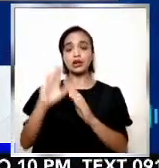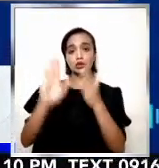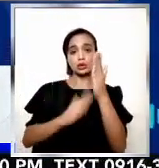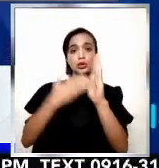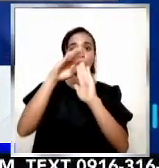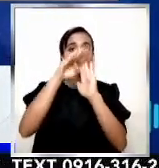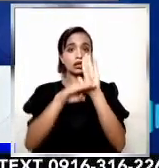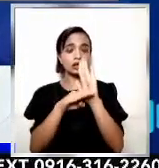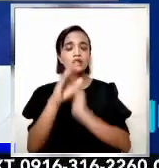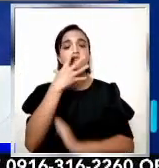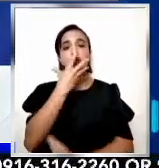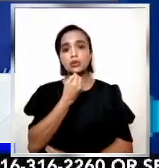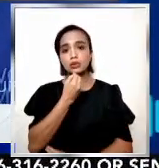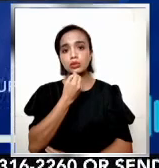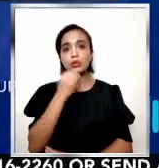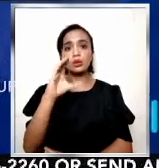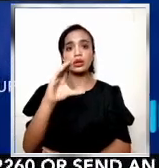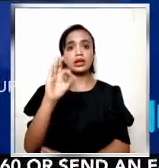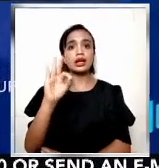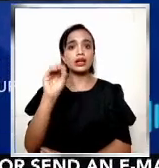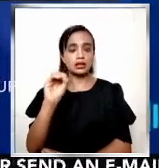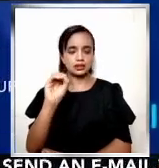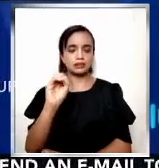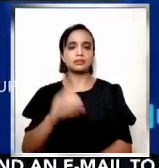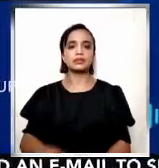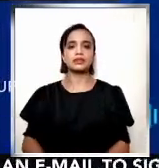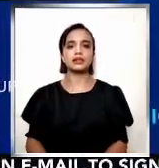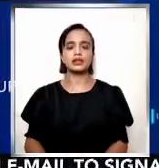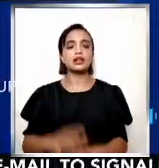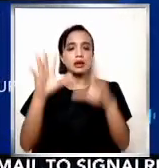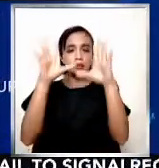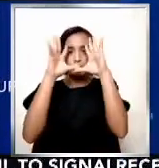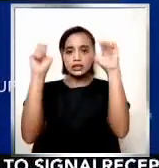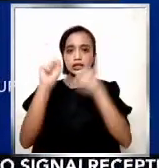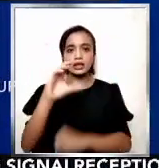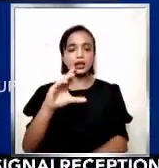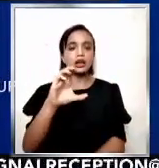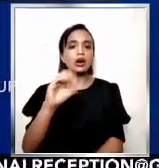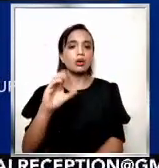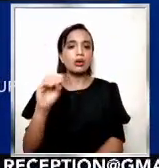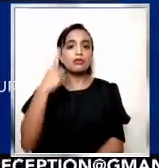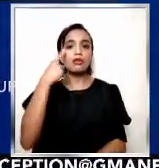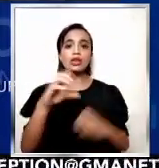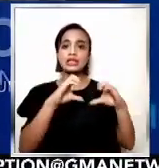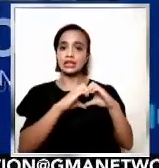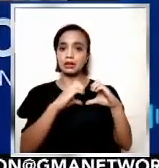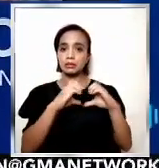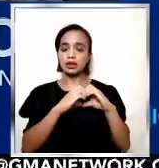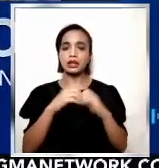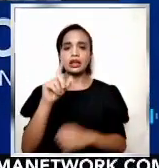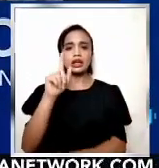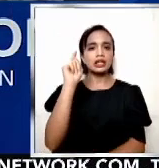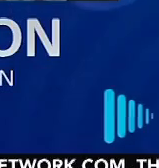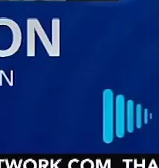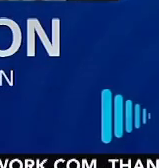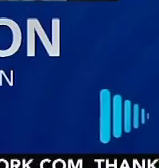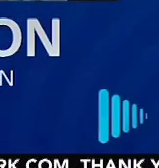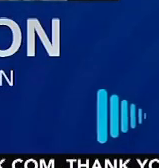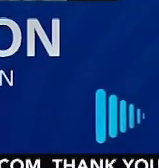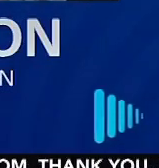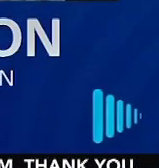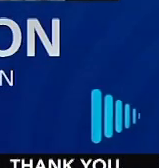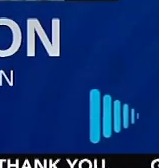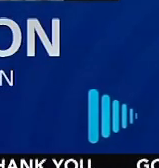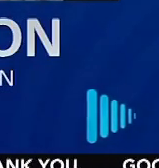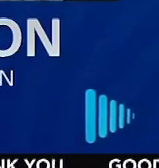and CFO Felipe Yalong, President and COO for GMA Ventures Reggie Bautista, GMA First Vice